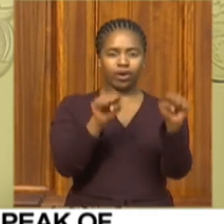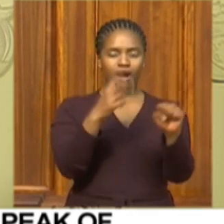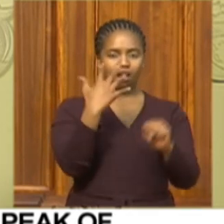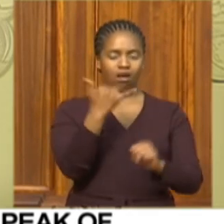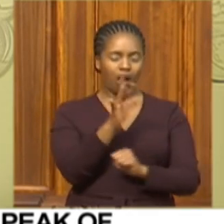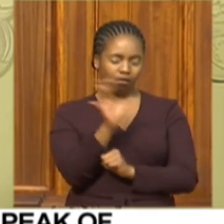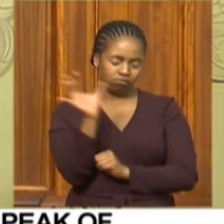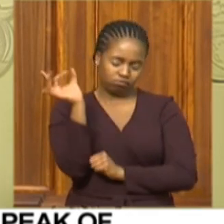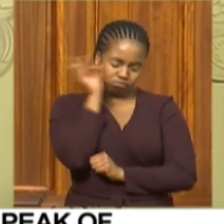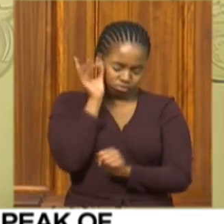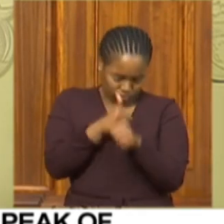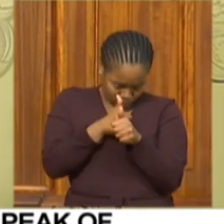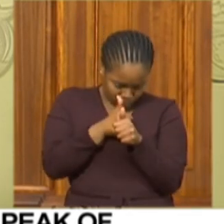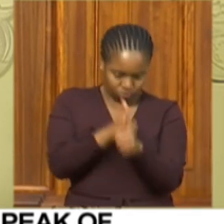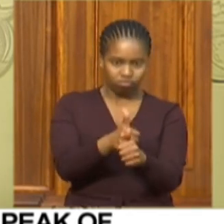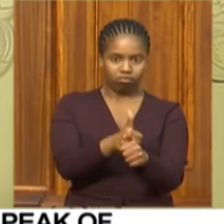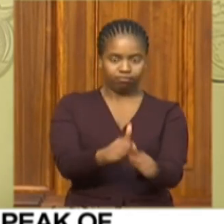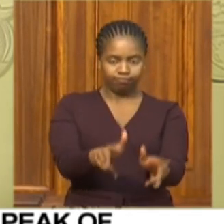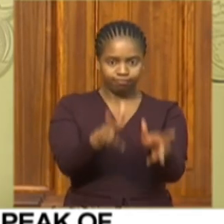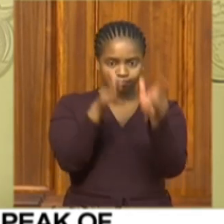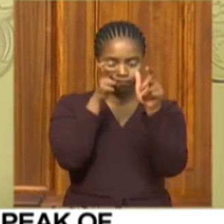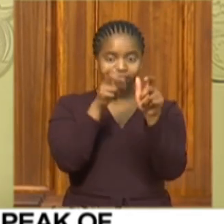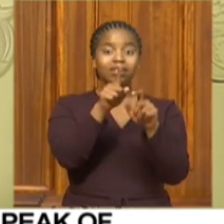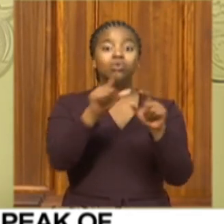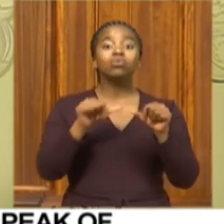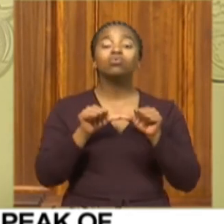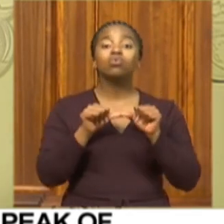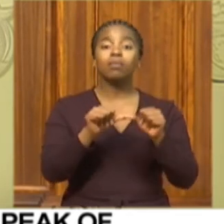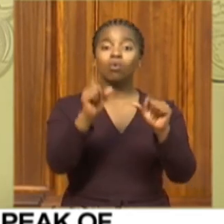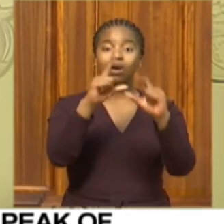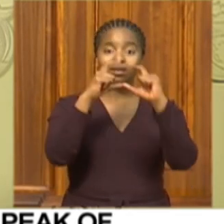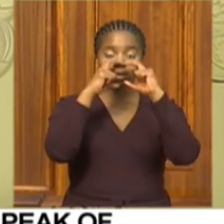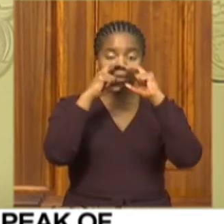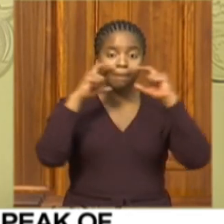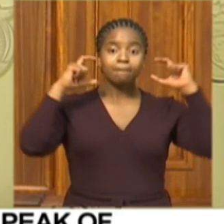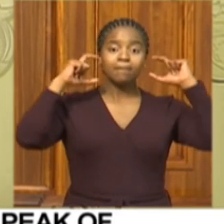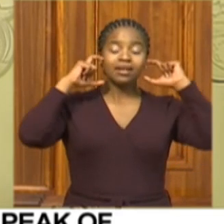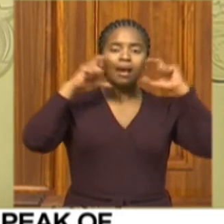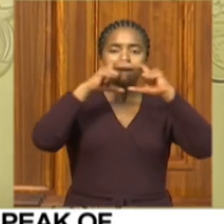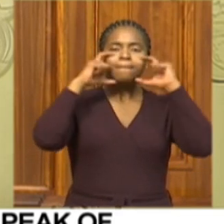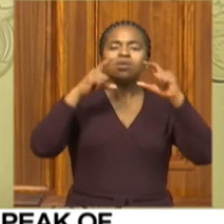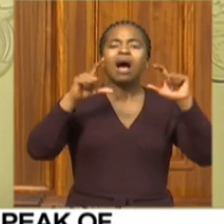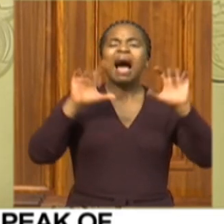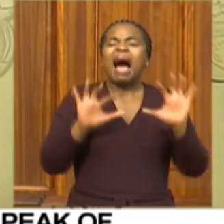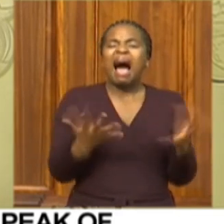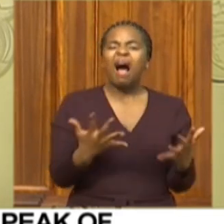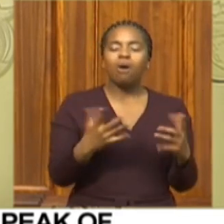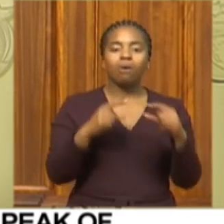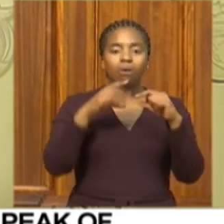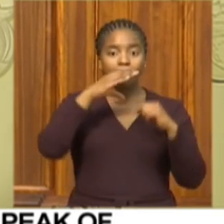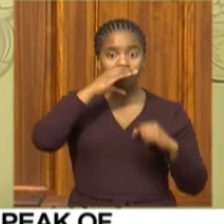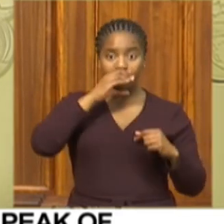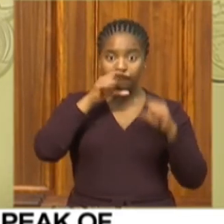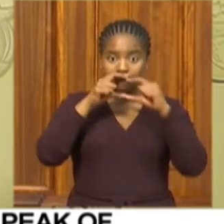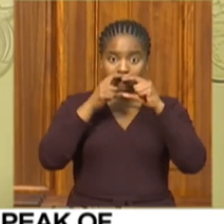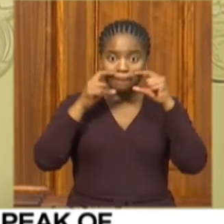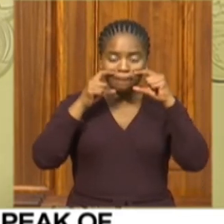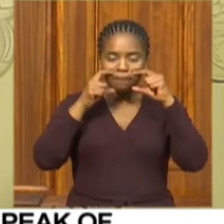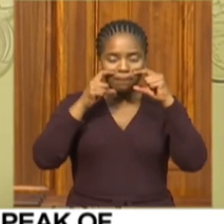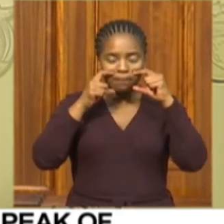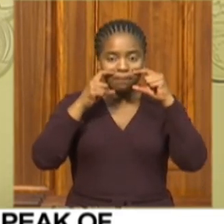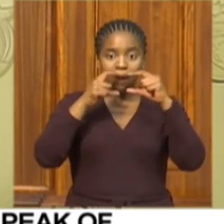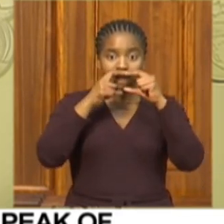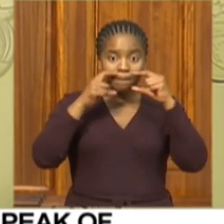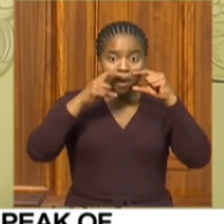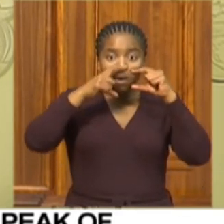all continue to wear a cloth mask, a mask that covers